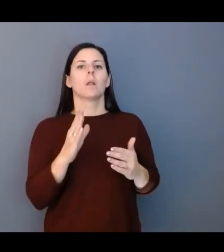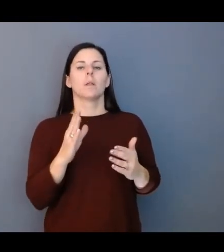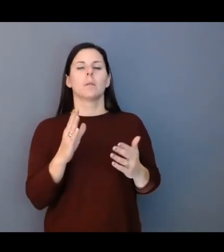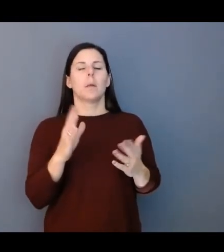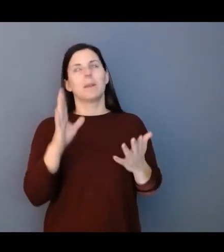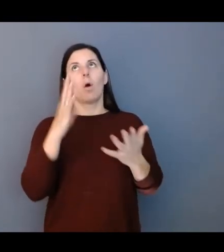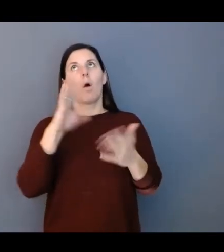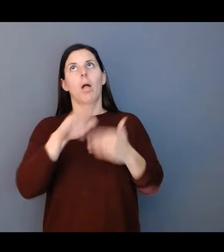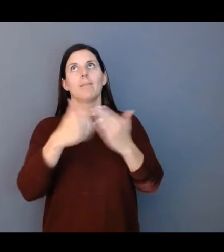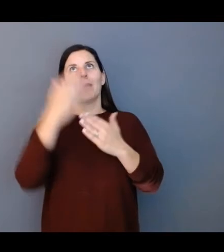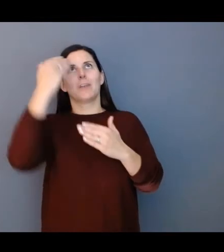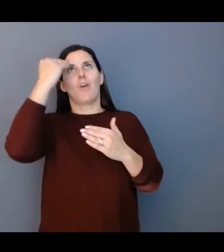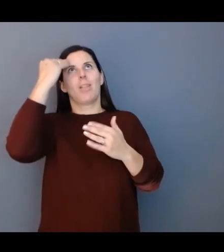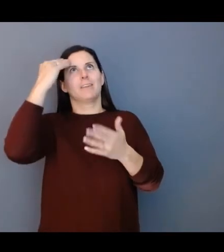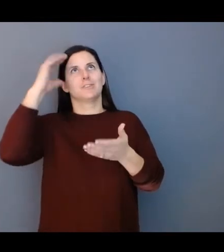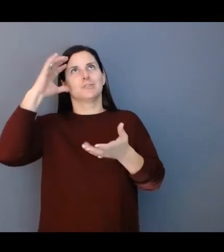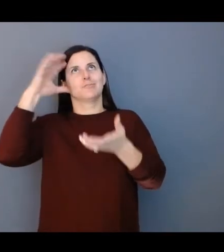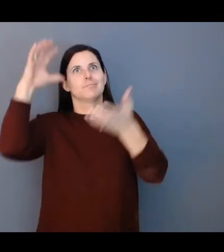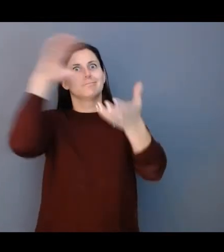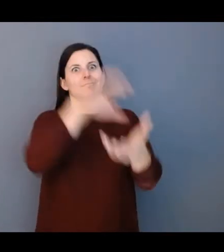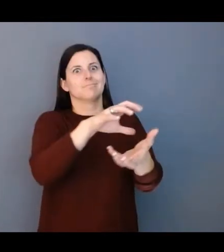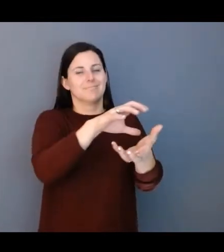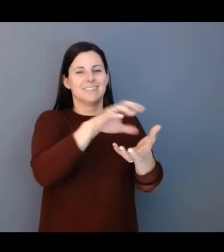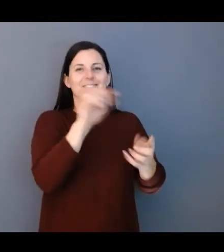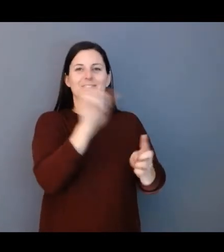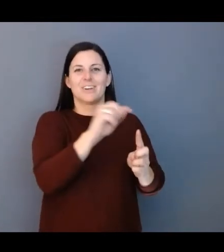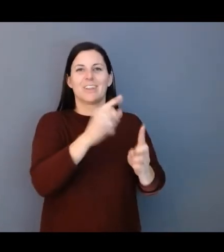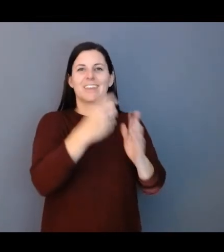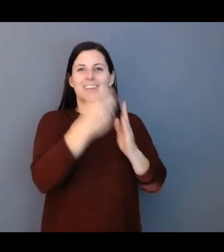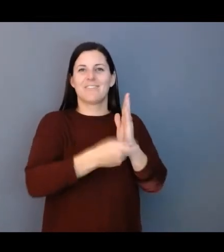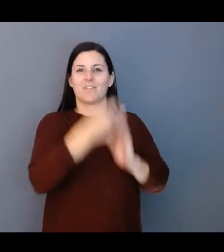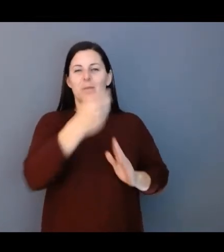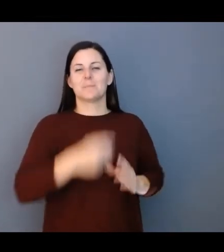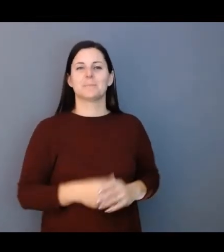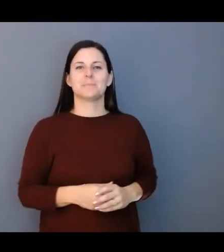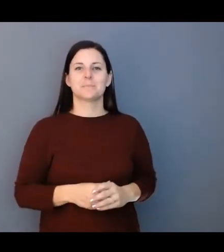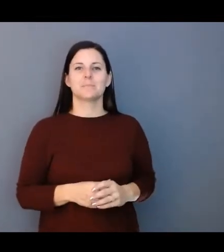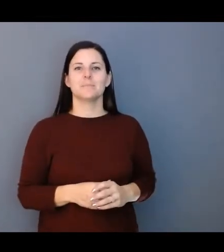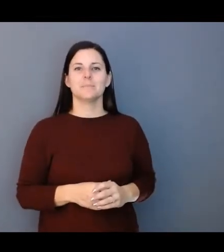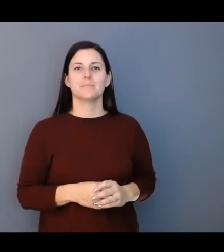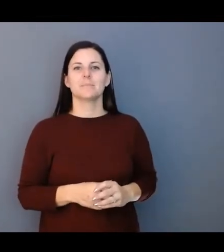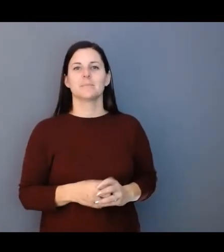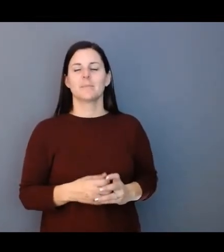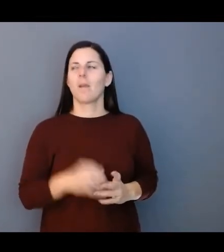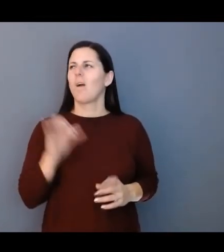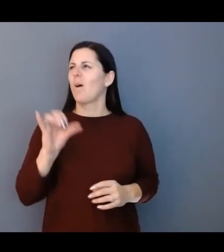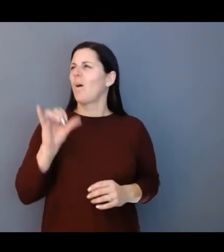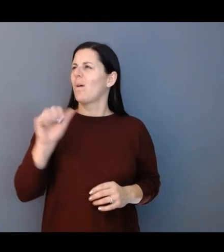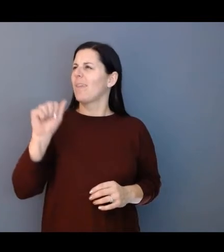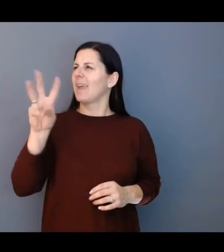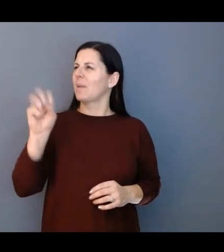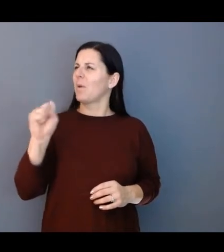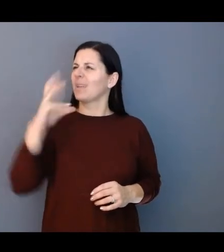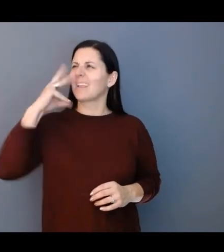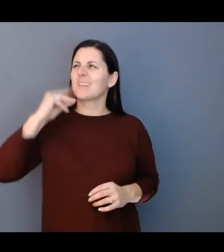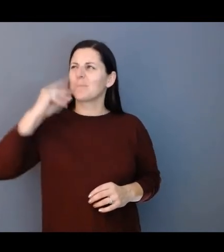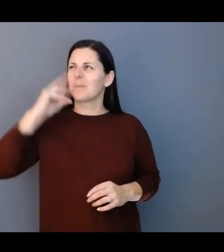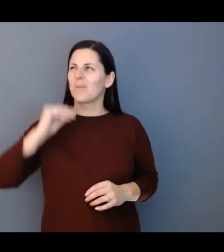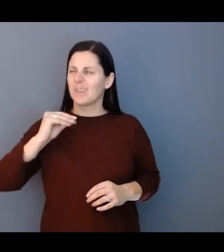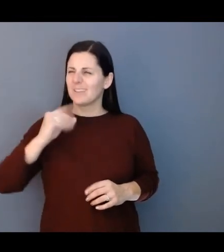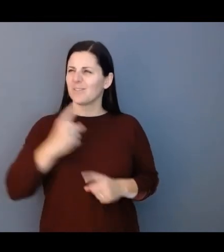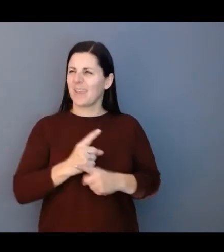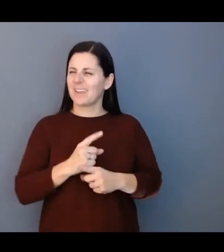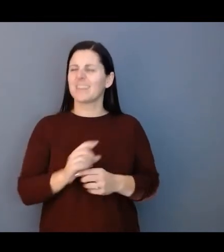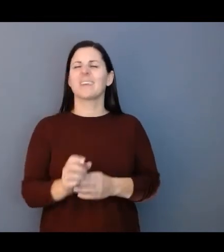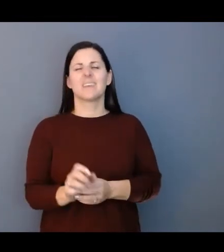all our knowledge that we have collected so far in the default use case. So it's like embodies AWS experience in some